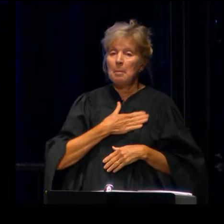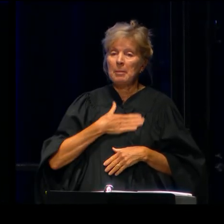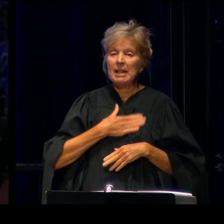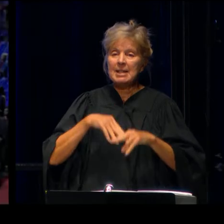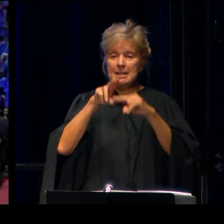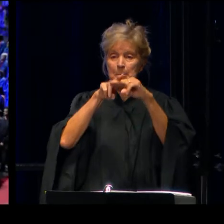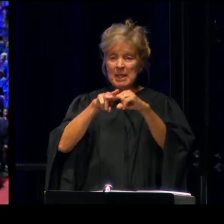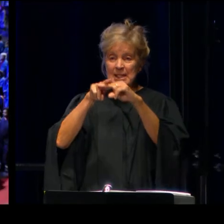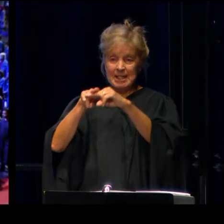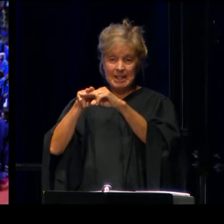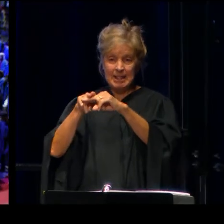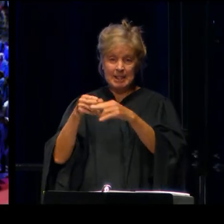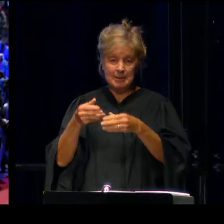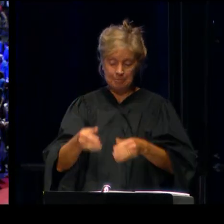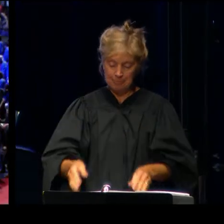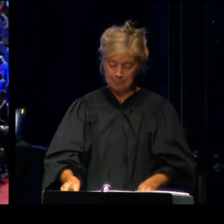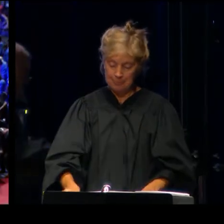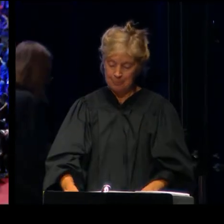be seated.